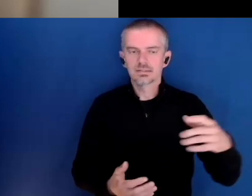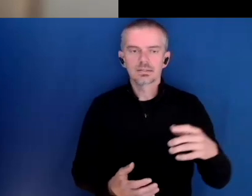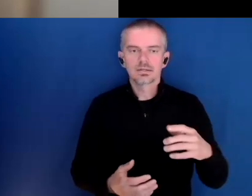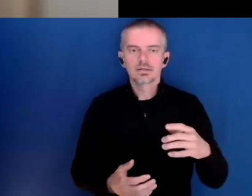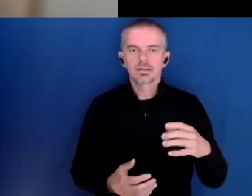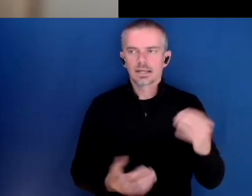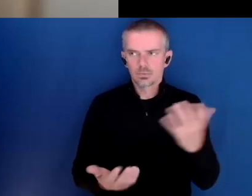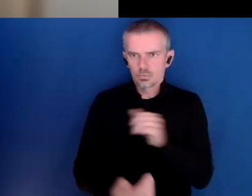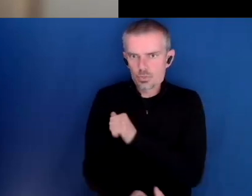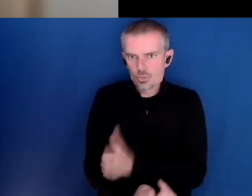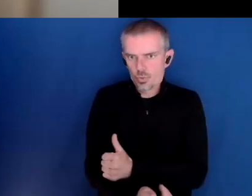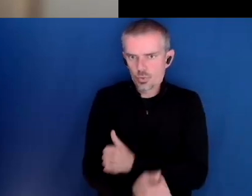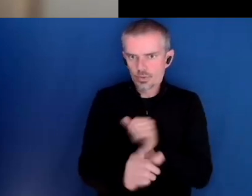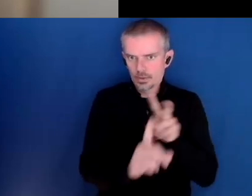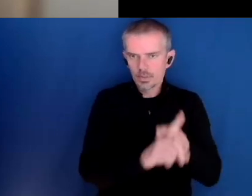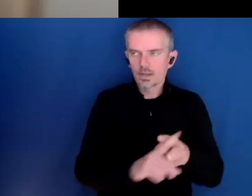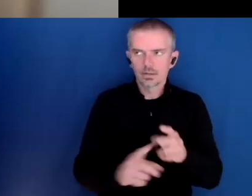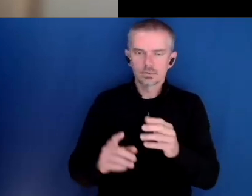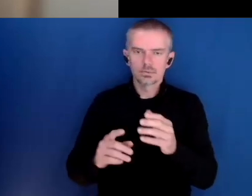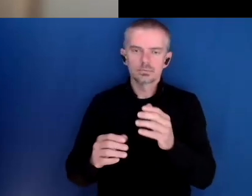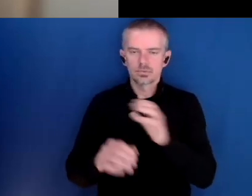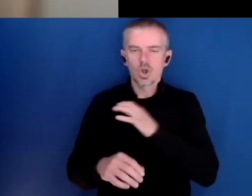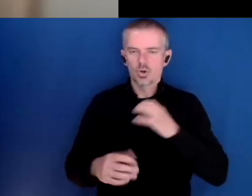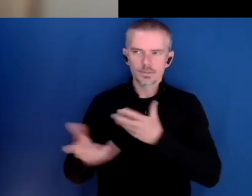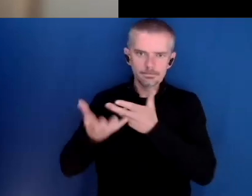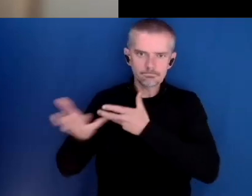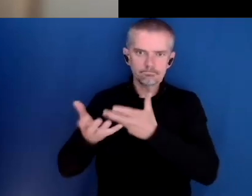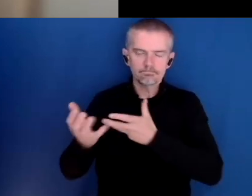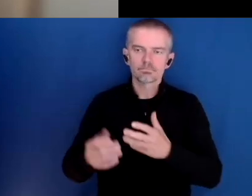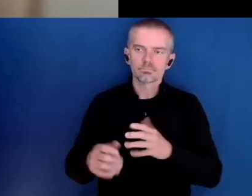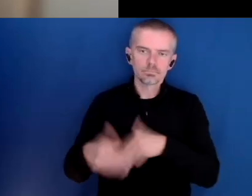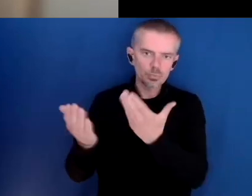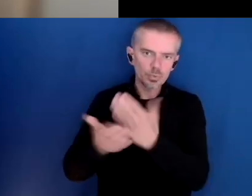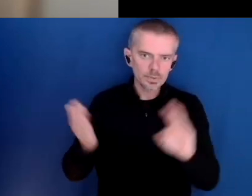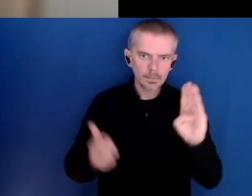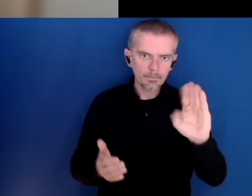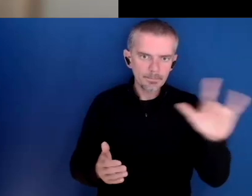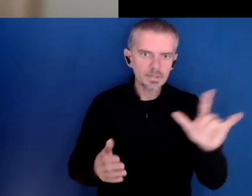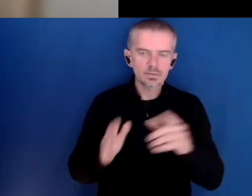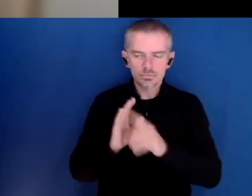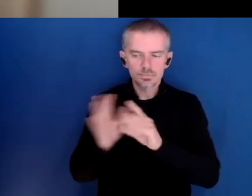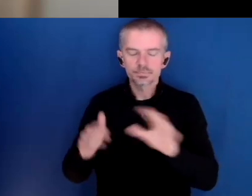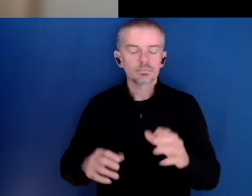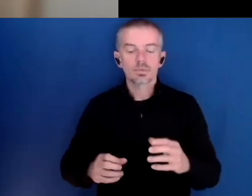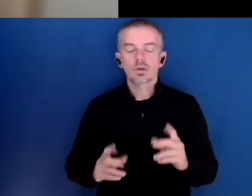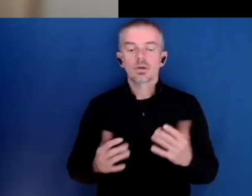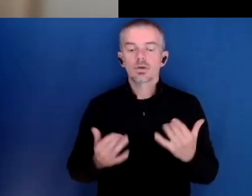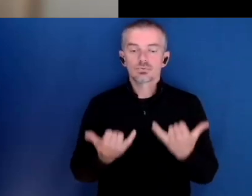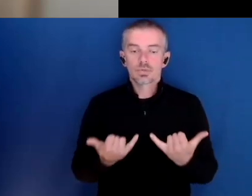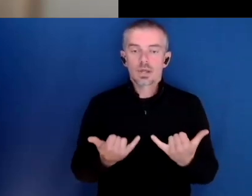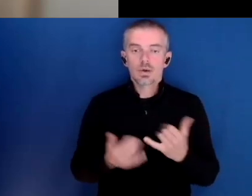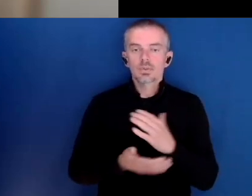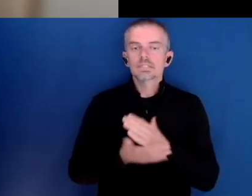that, proposed bills, and reviewing that. But there are currently some